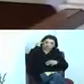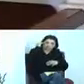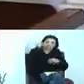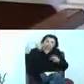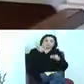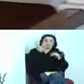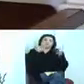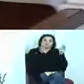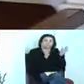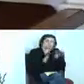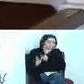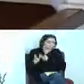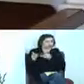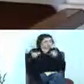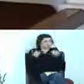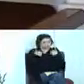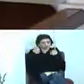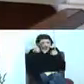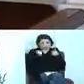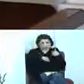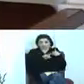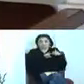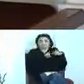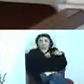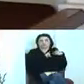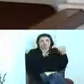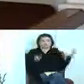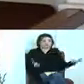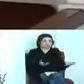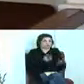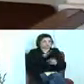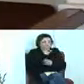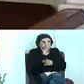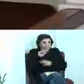God has for us here at Founders.